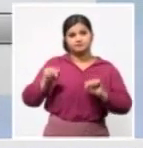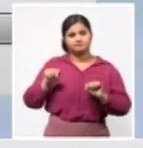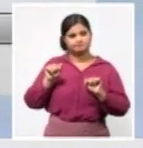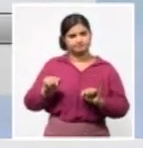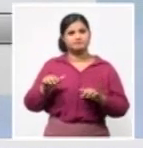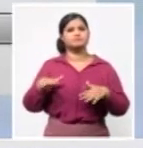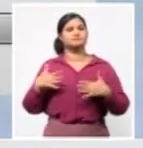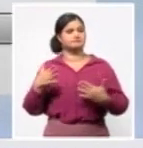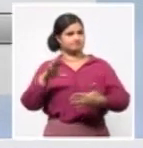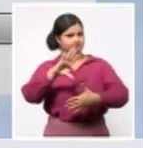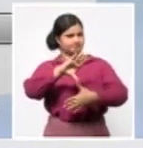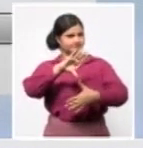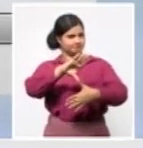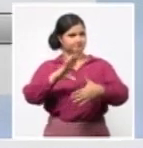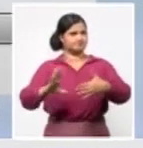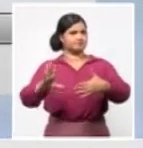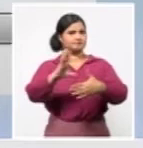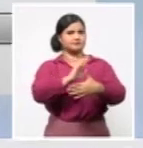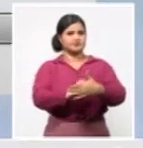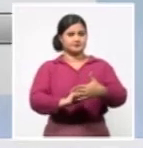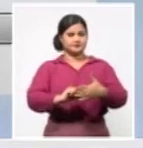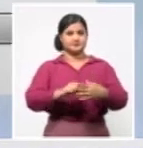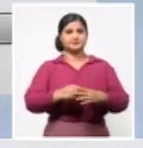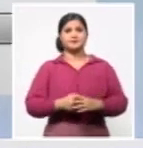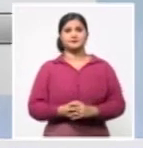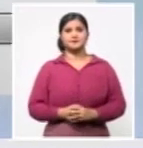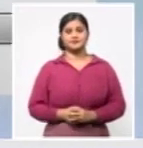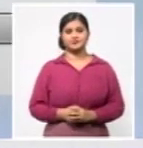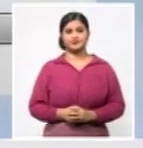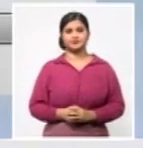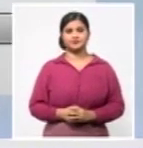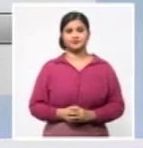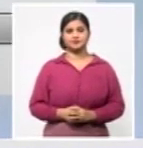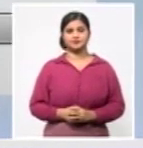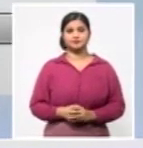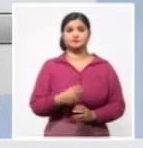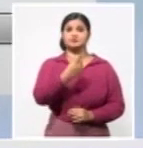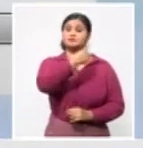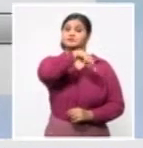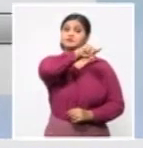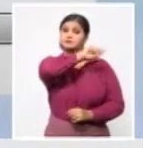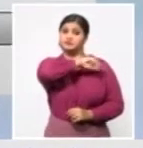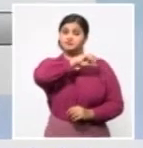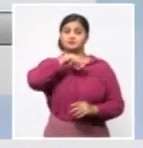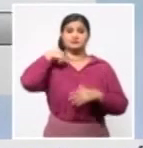States continues to top the list of countries with the highest case rate, with